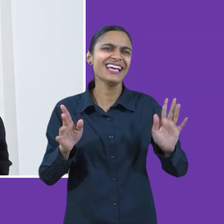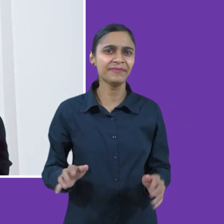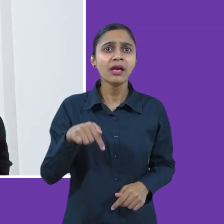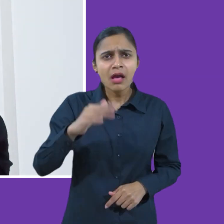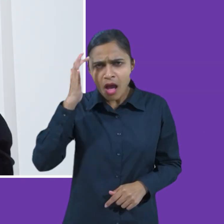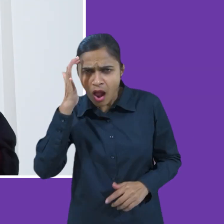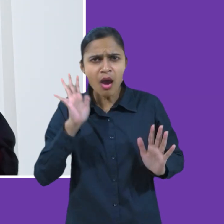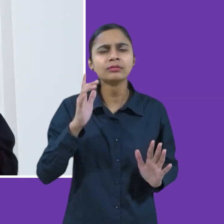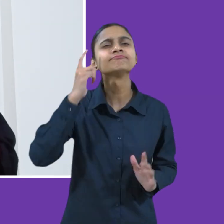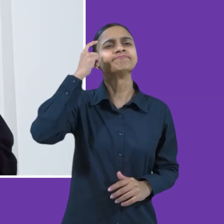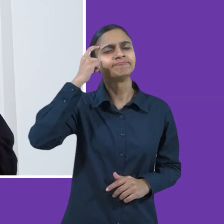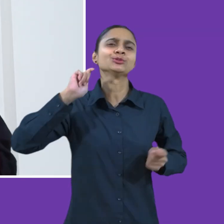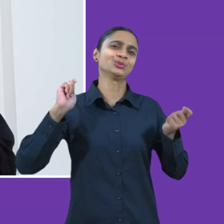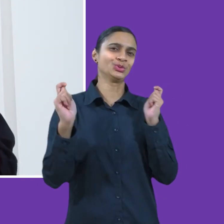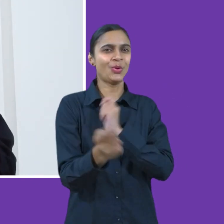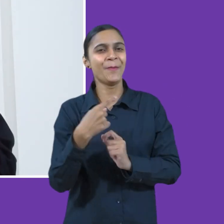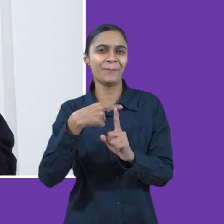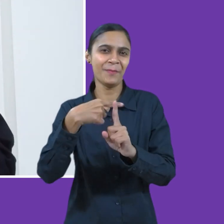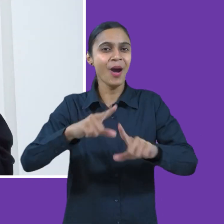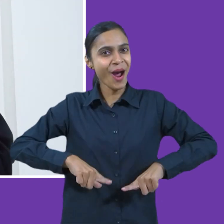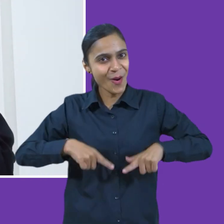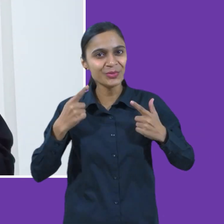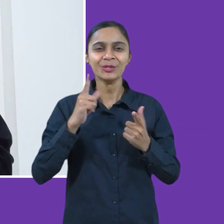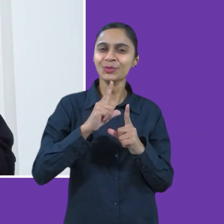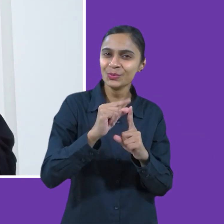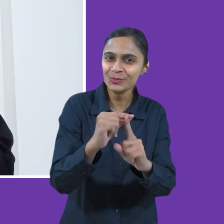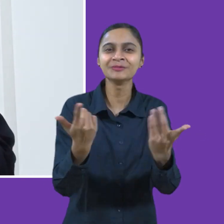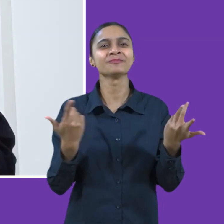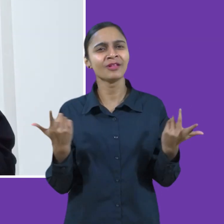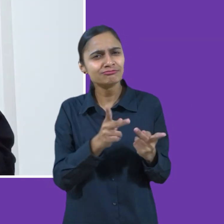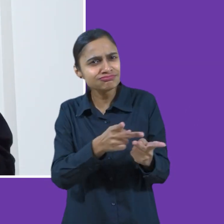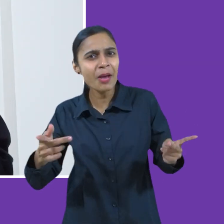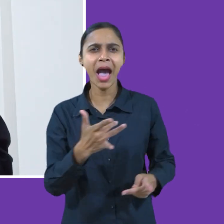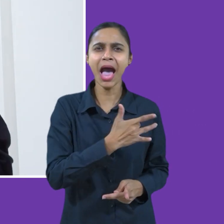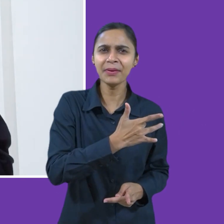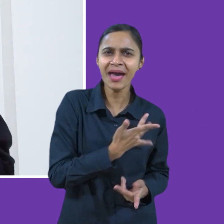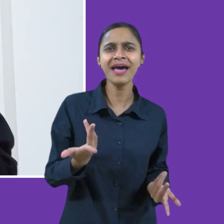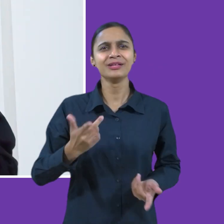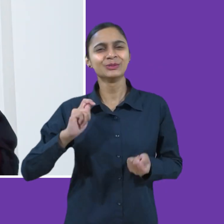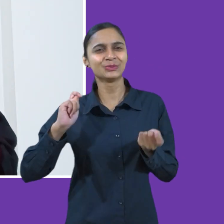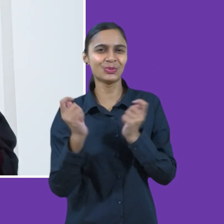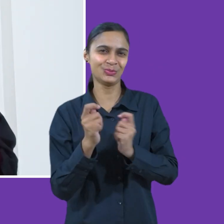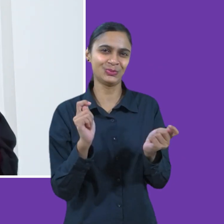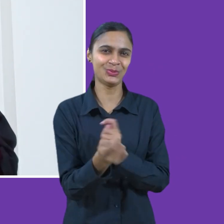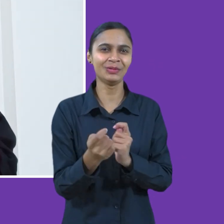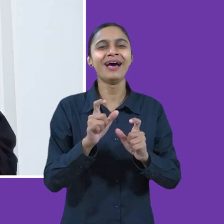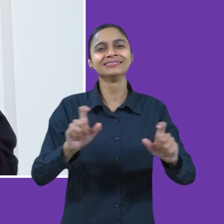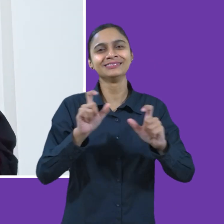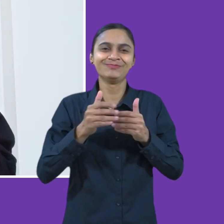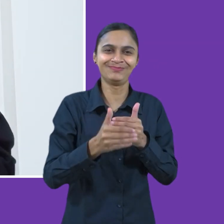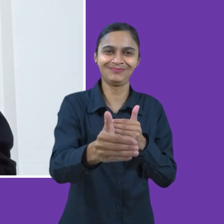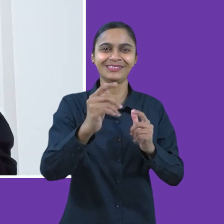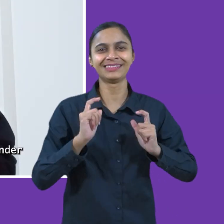Like I've been very mindful of like what would trigger like vitiligo in